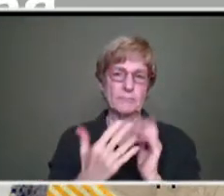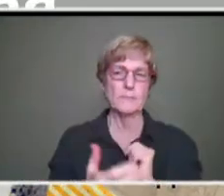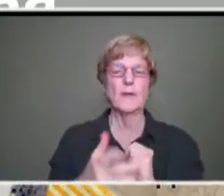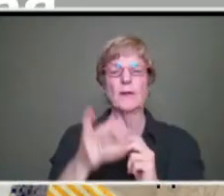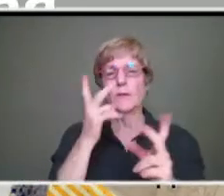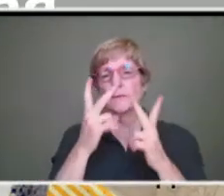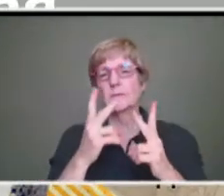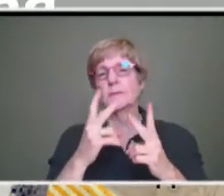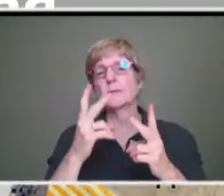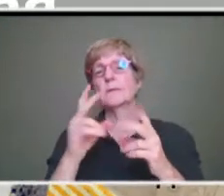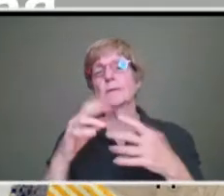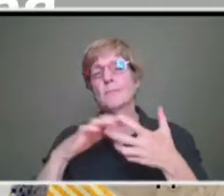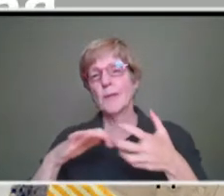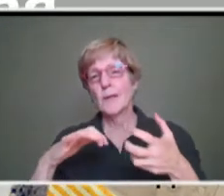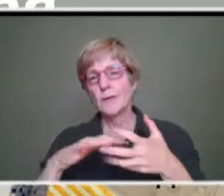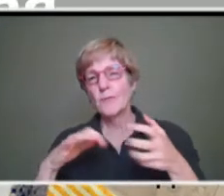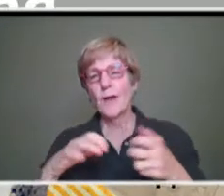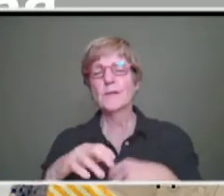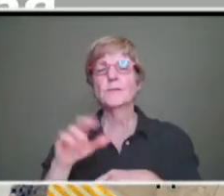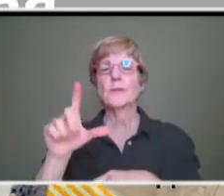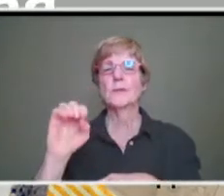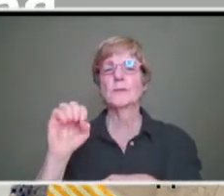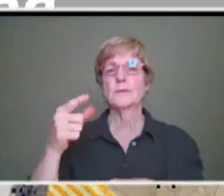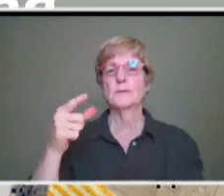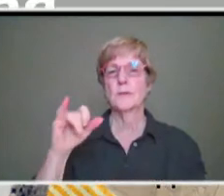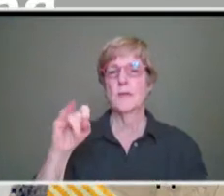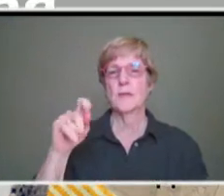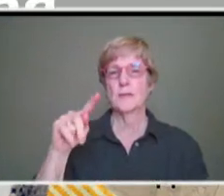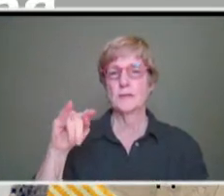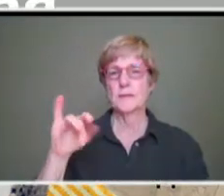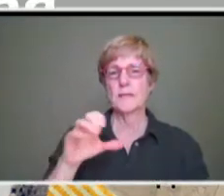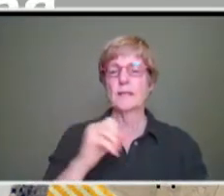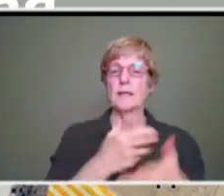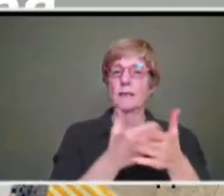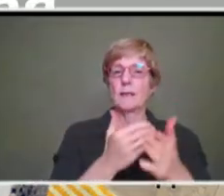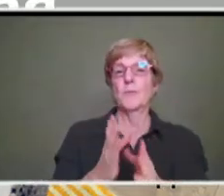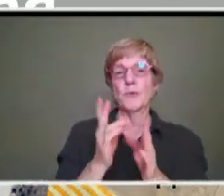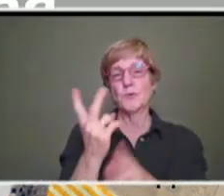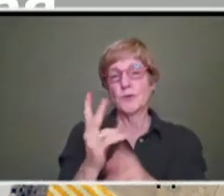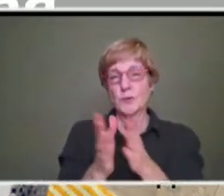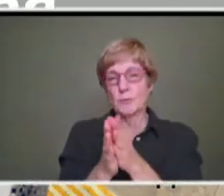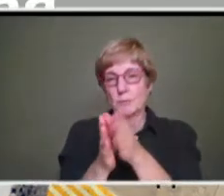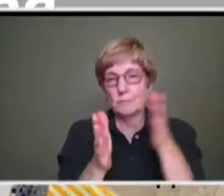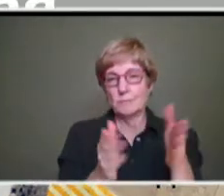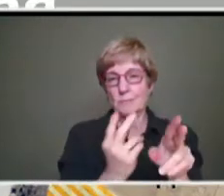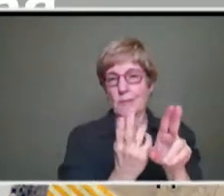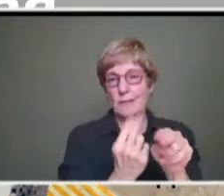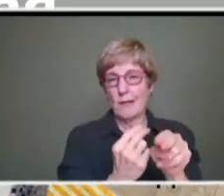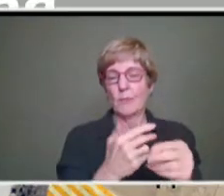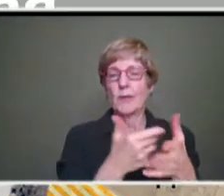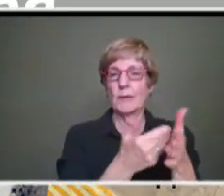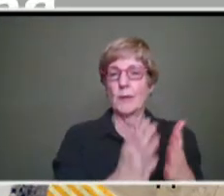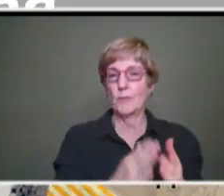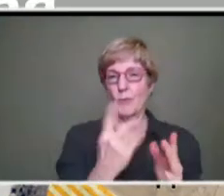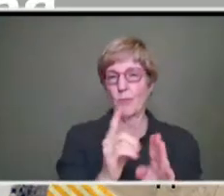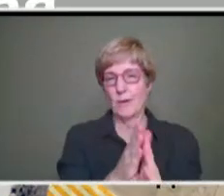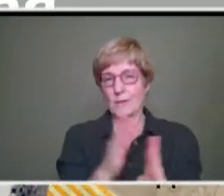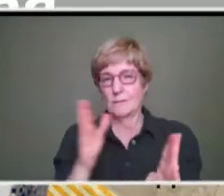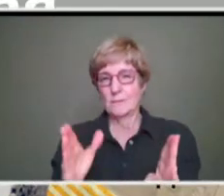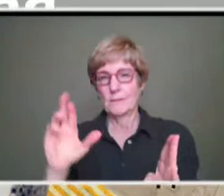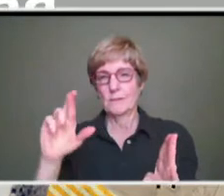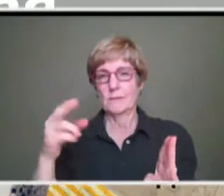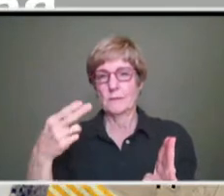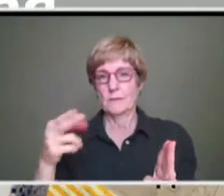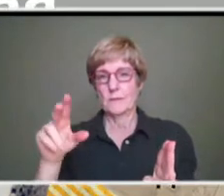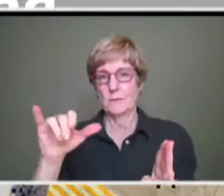manufacturing Logistics as well as neighborhood 2 on the other side of the highway that neighborhood one that's on that other side of Ryan Road was